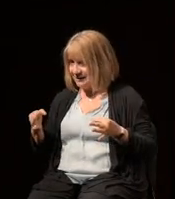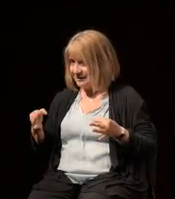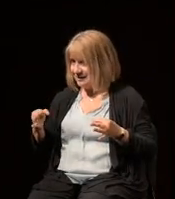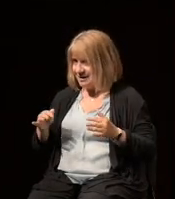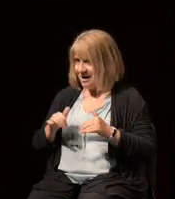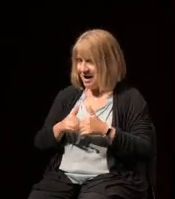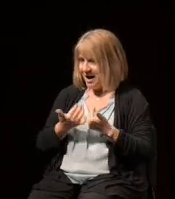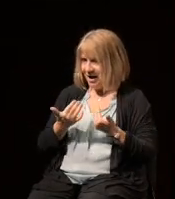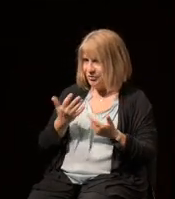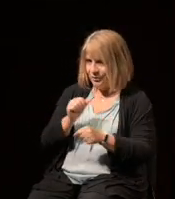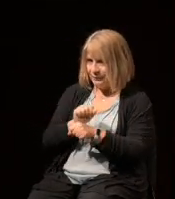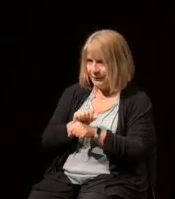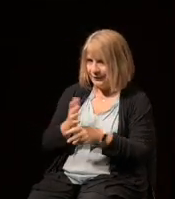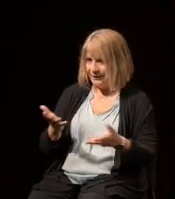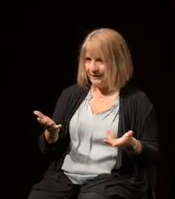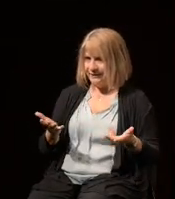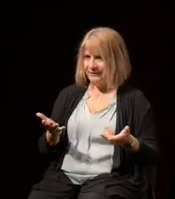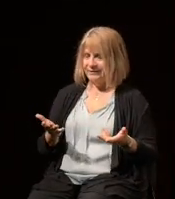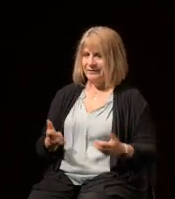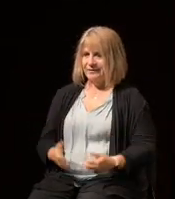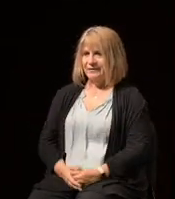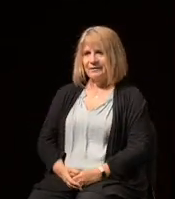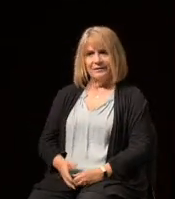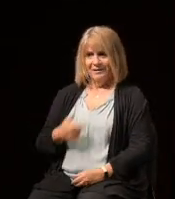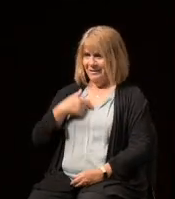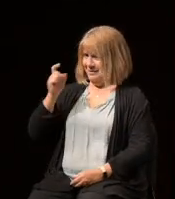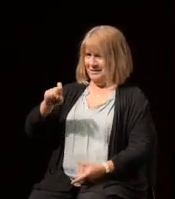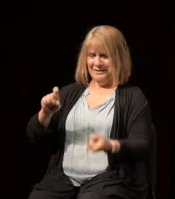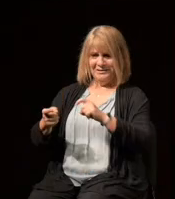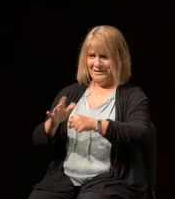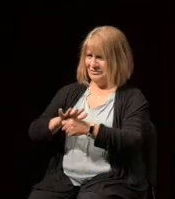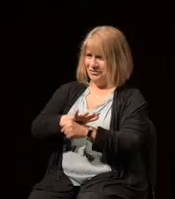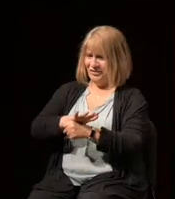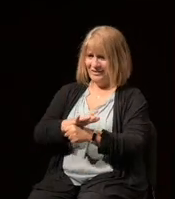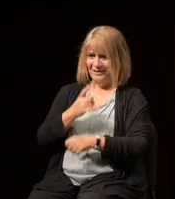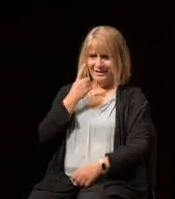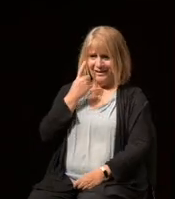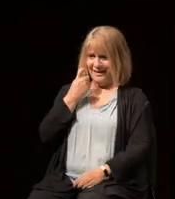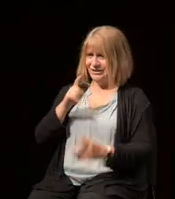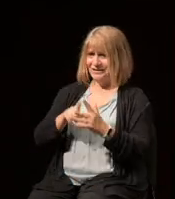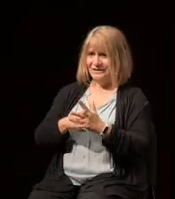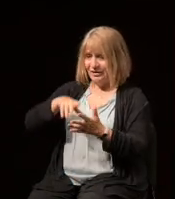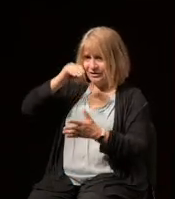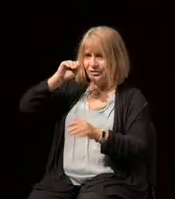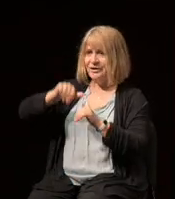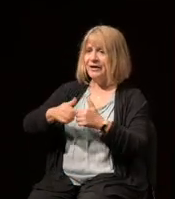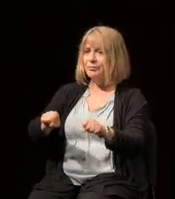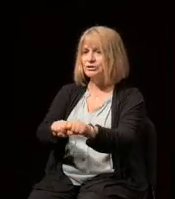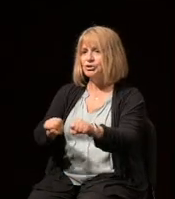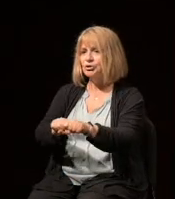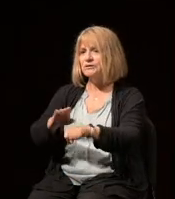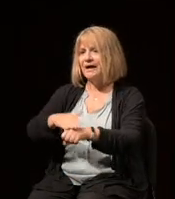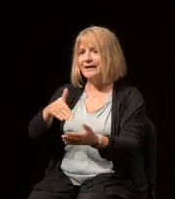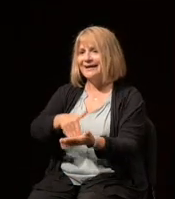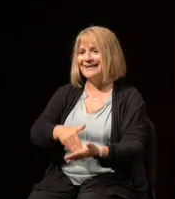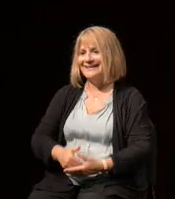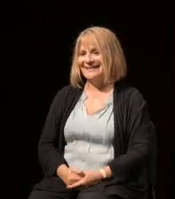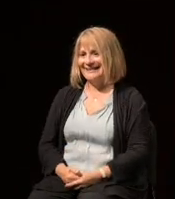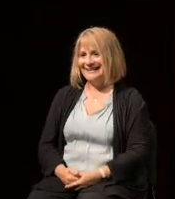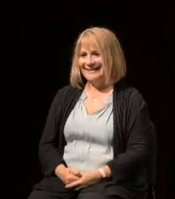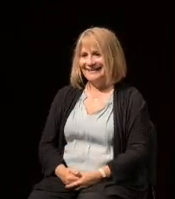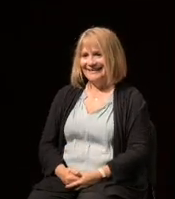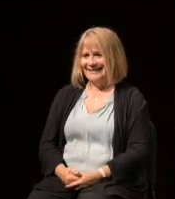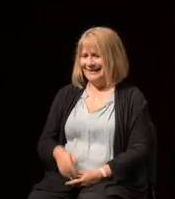do. And I mean, I had to adjust. I mean, I just learned how to start wearing shoes again, okay? I mean, I had to make